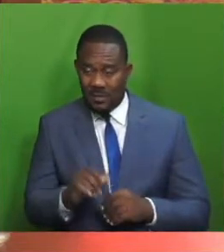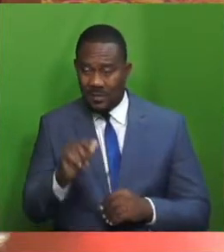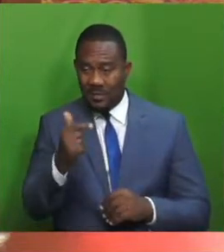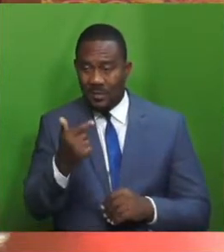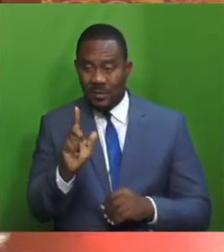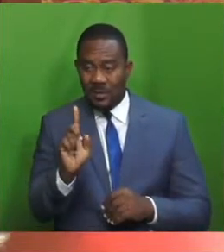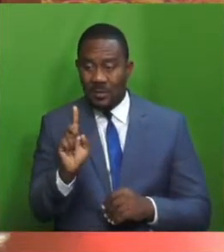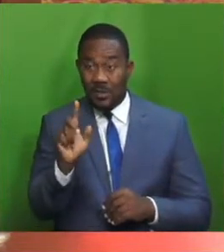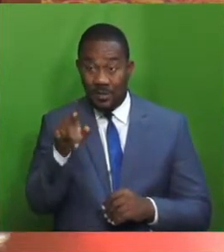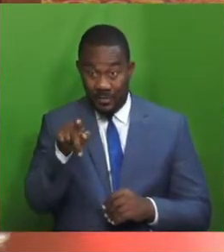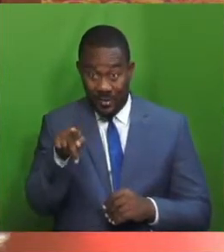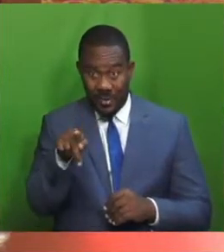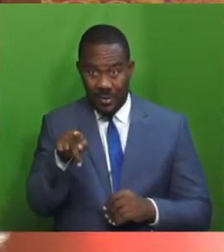rates before COVID struck.